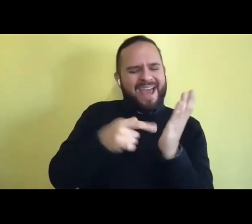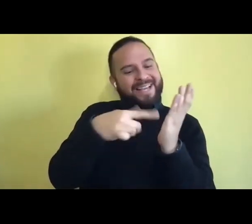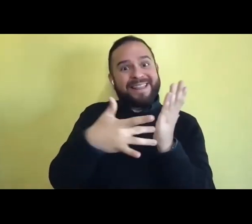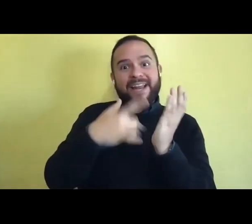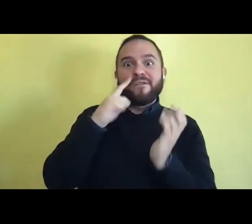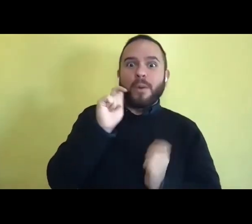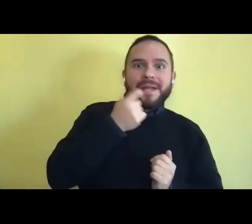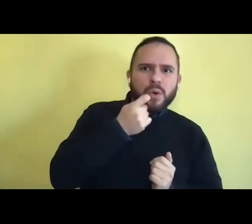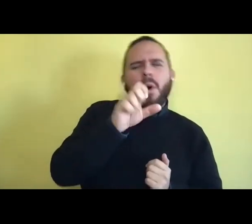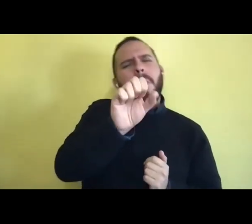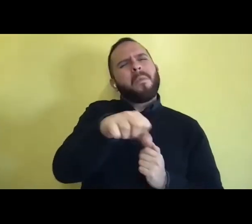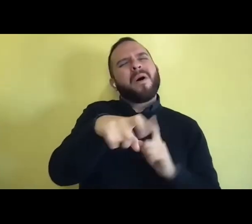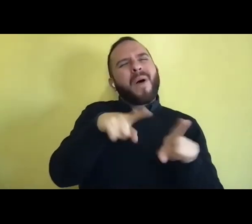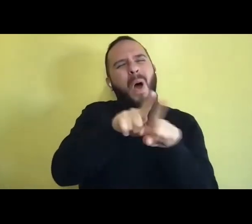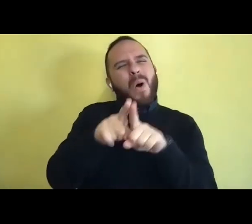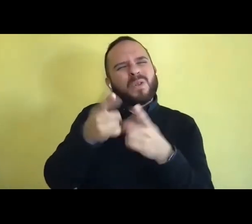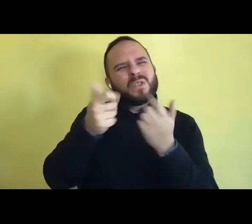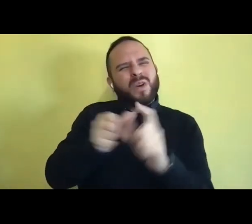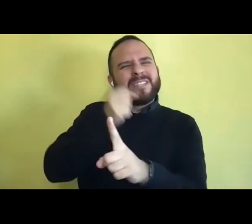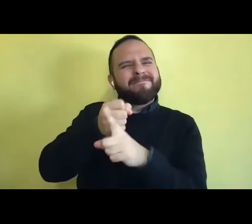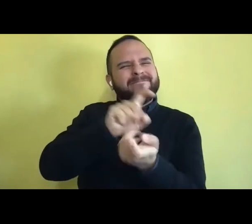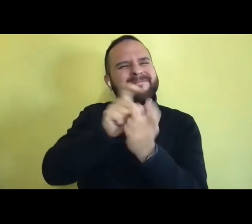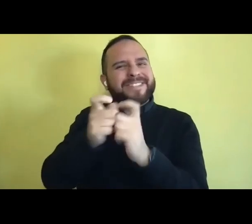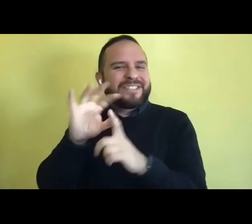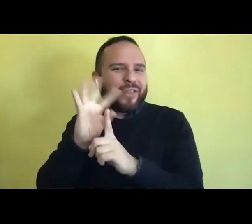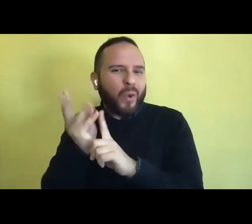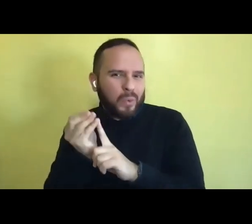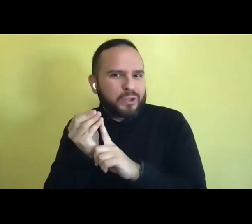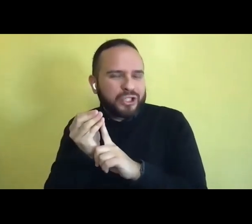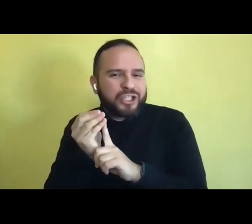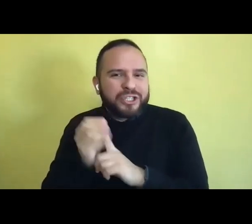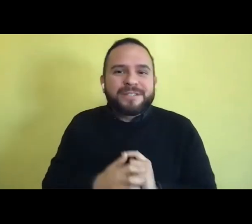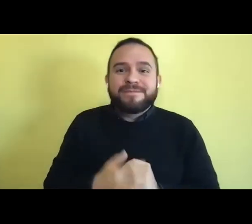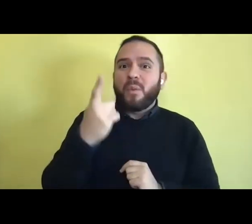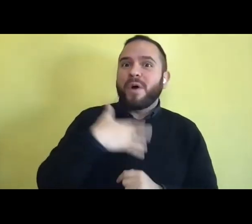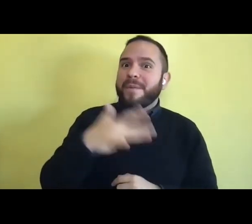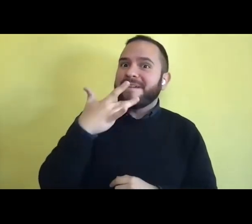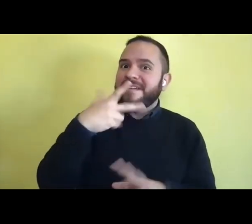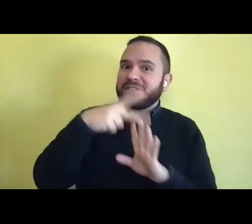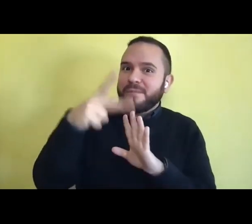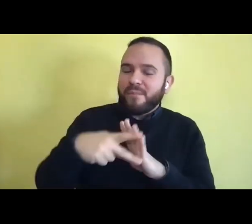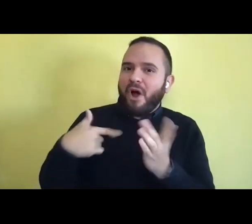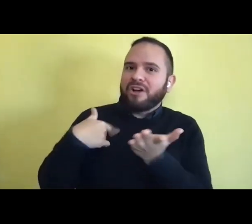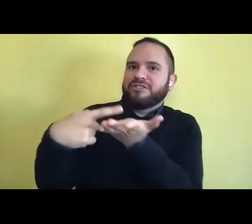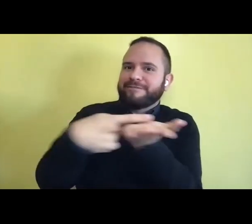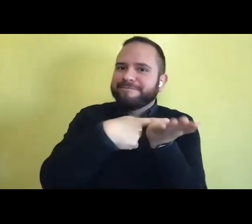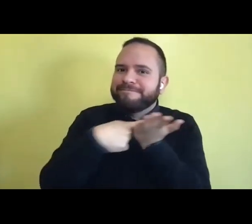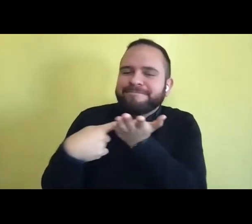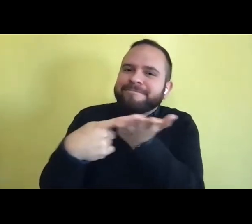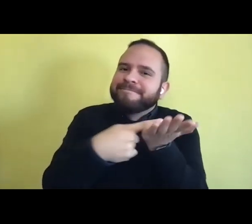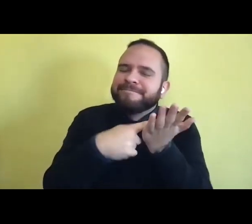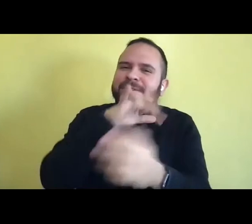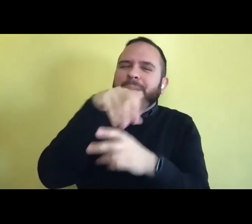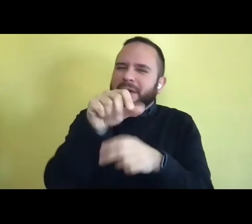to change the culture. One of my favorite projects to talk about within the AI